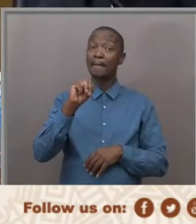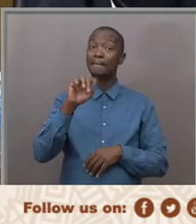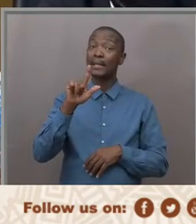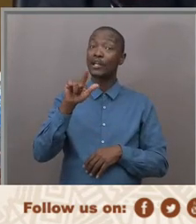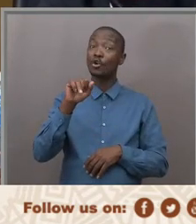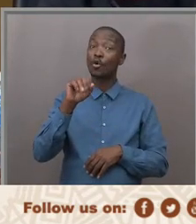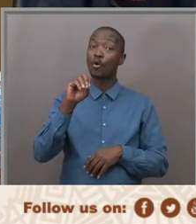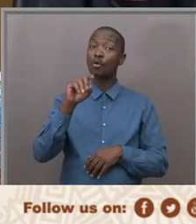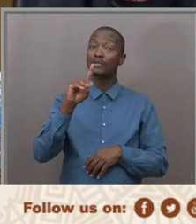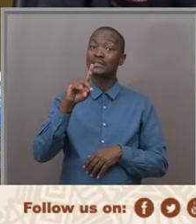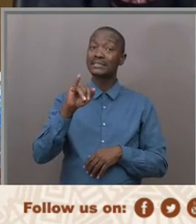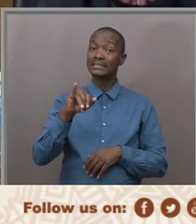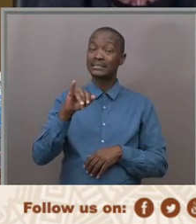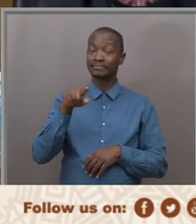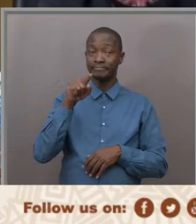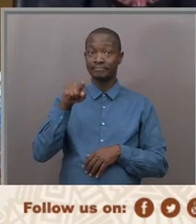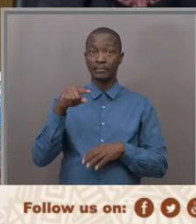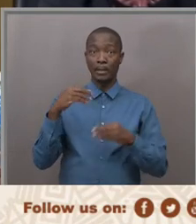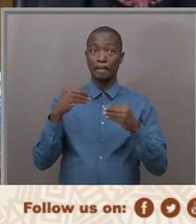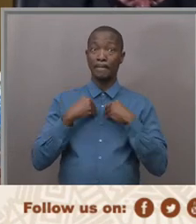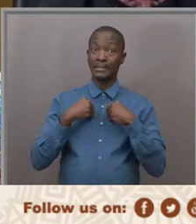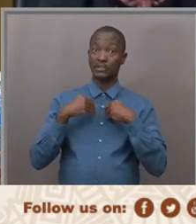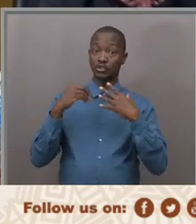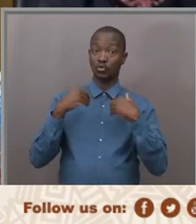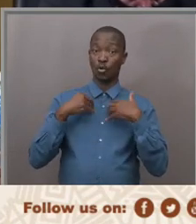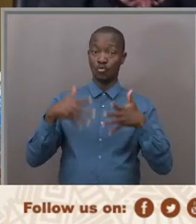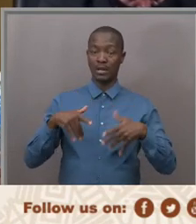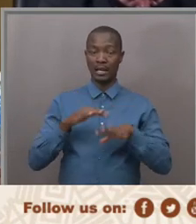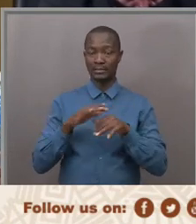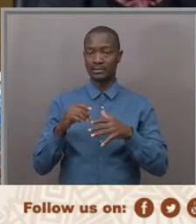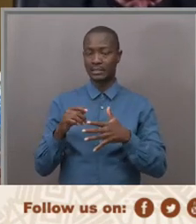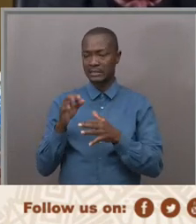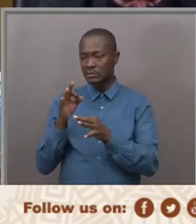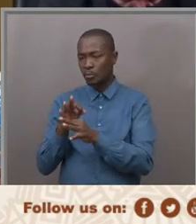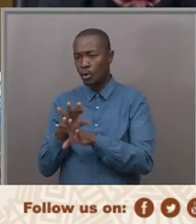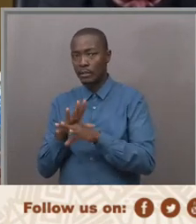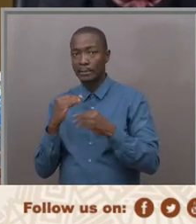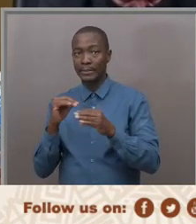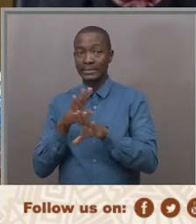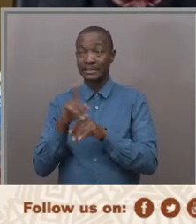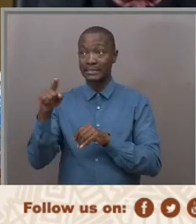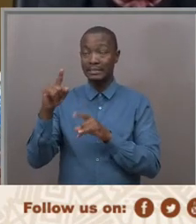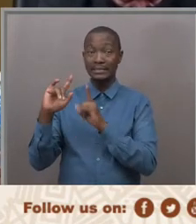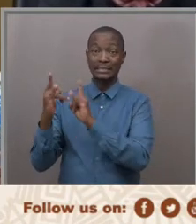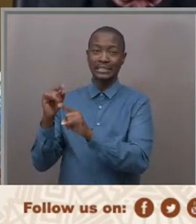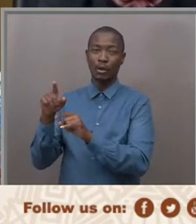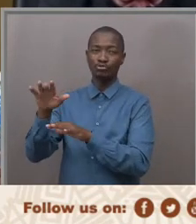the entrepreneurs and small businesses in the township have been working